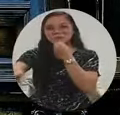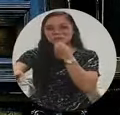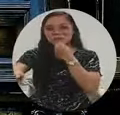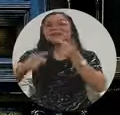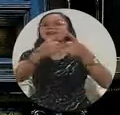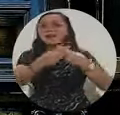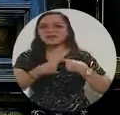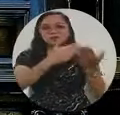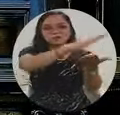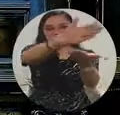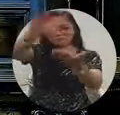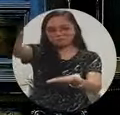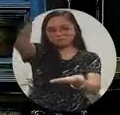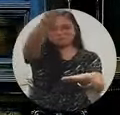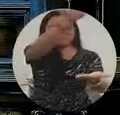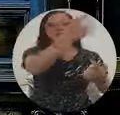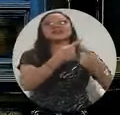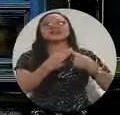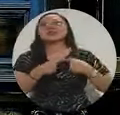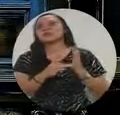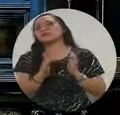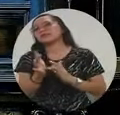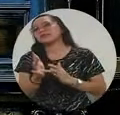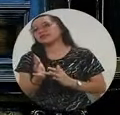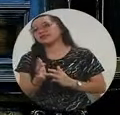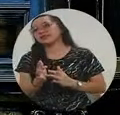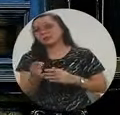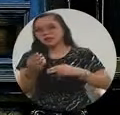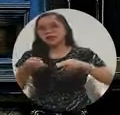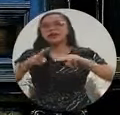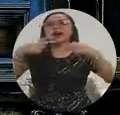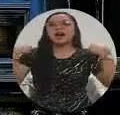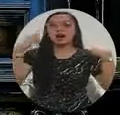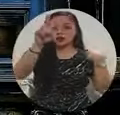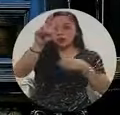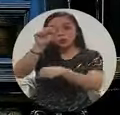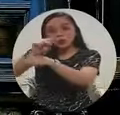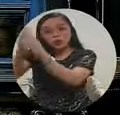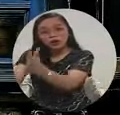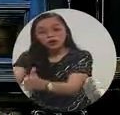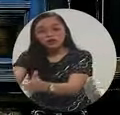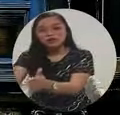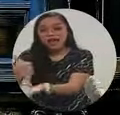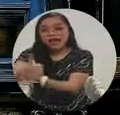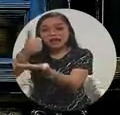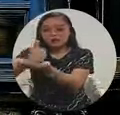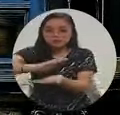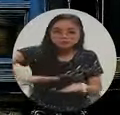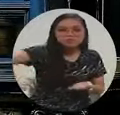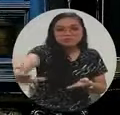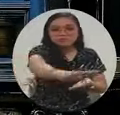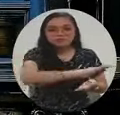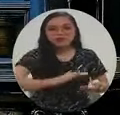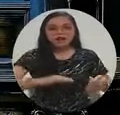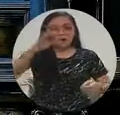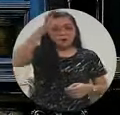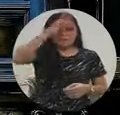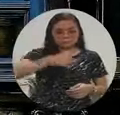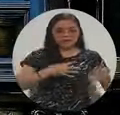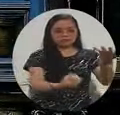committing everything to the Lord. Ang workers, naa siya'y duha ka workers. Naa siya'y, kanang si Rex ang